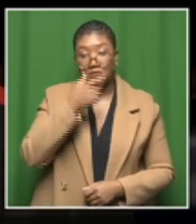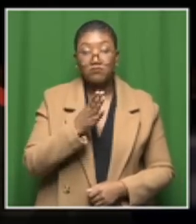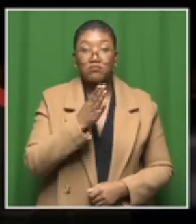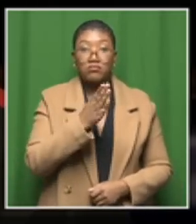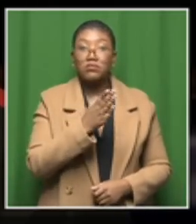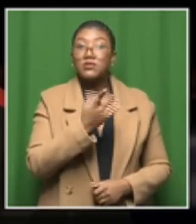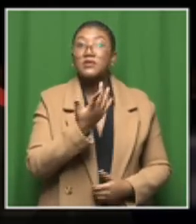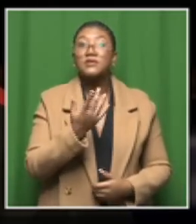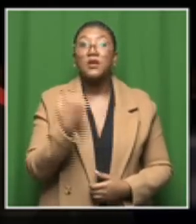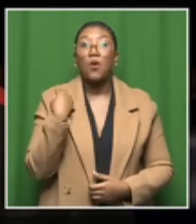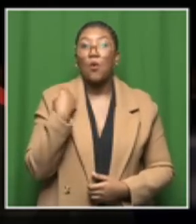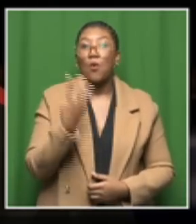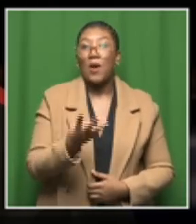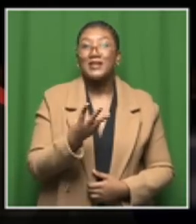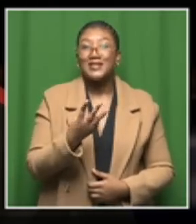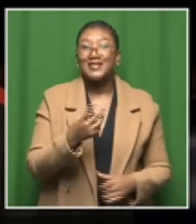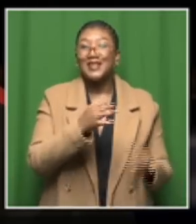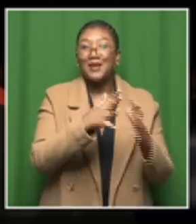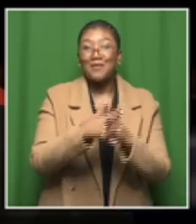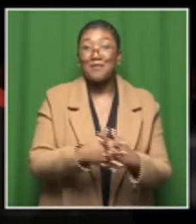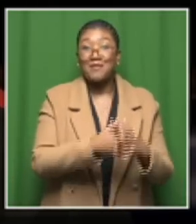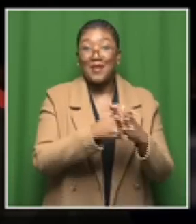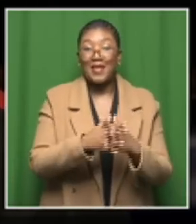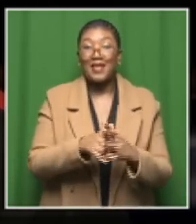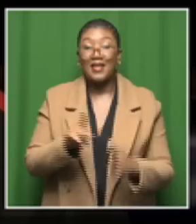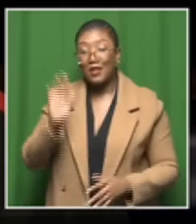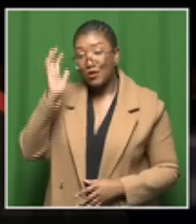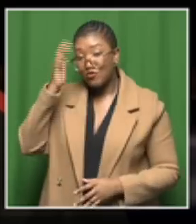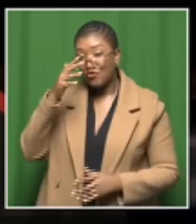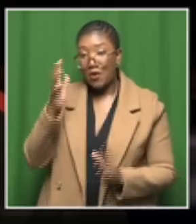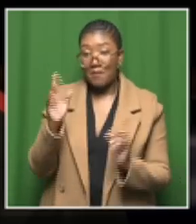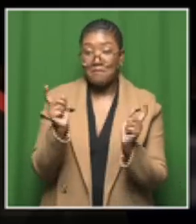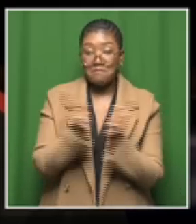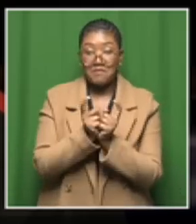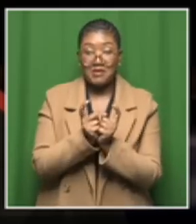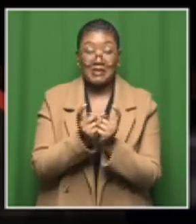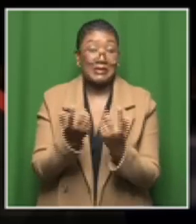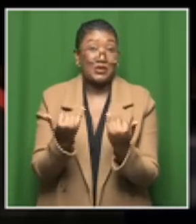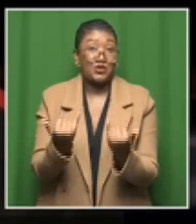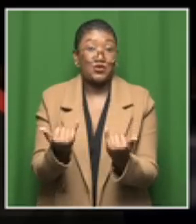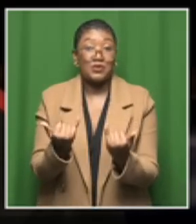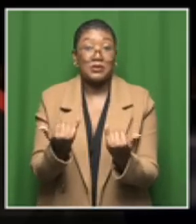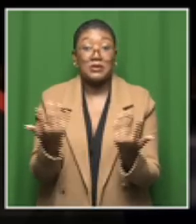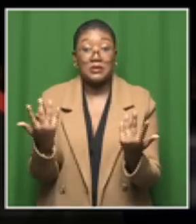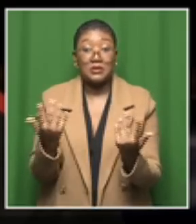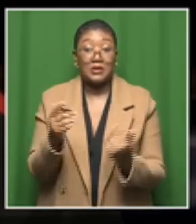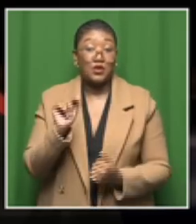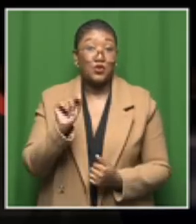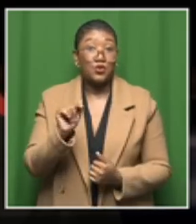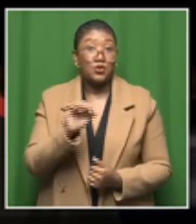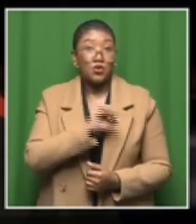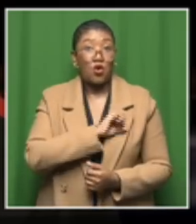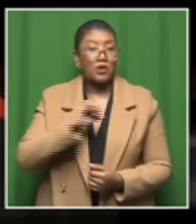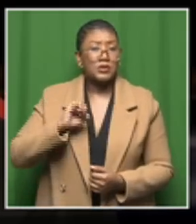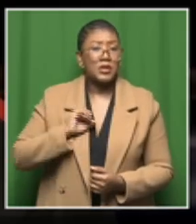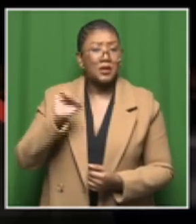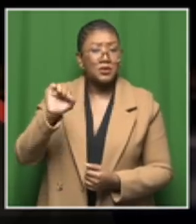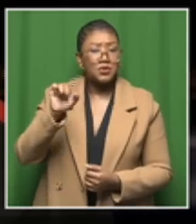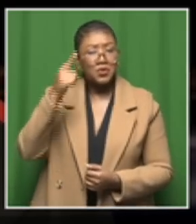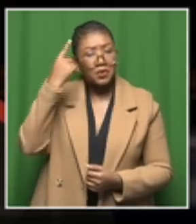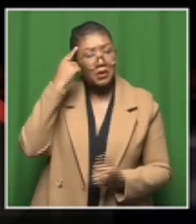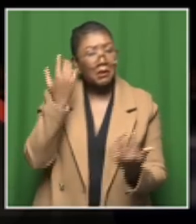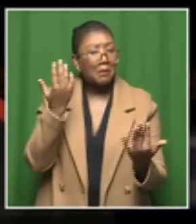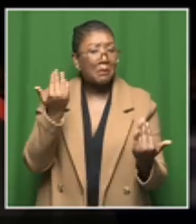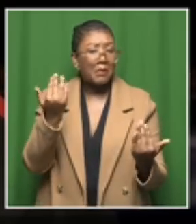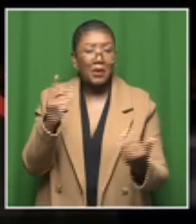America. Later today, he will be meeting with his counterpart, President Donald Trump. As the Labour movement, Cosatu, what are you anticipating